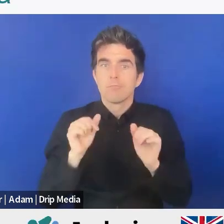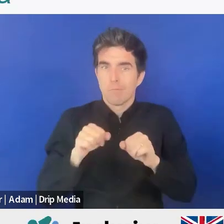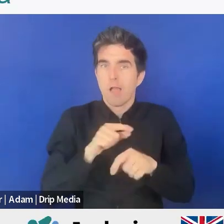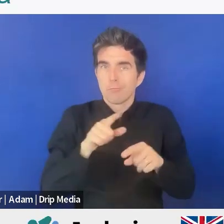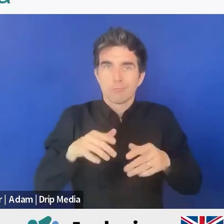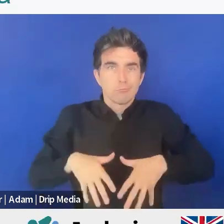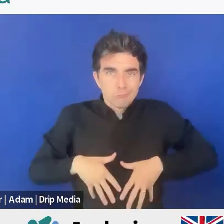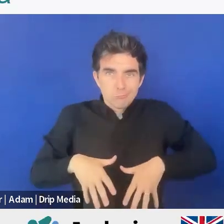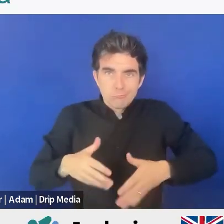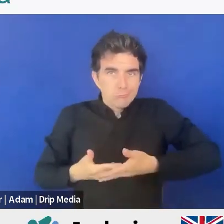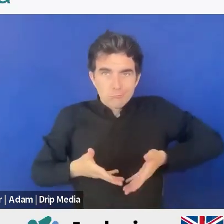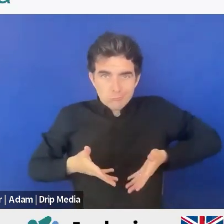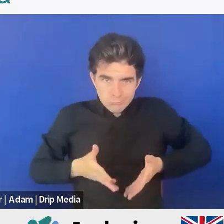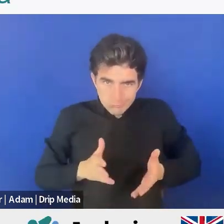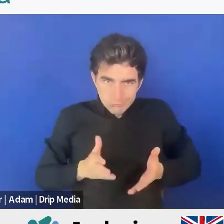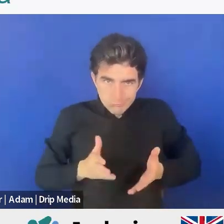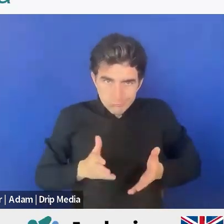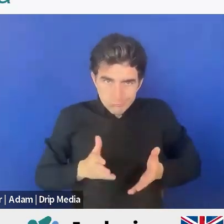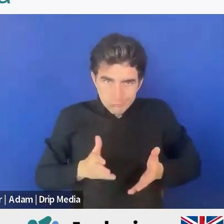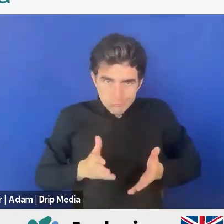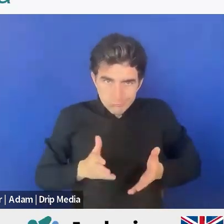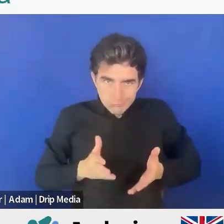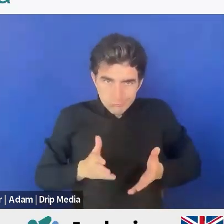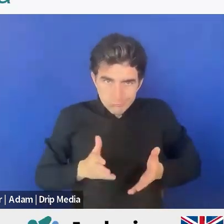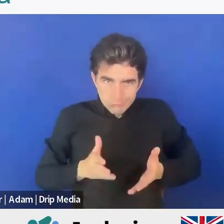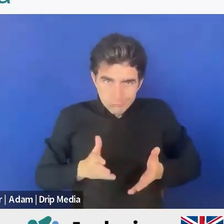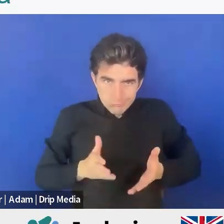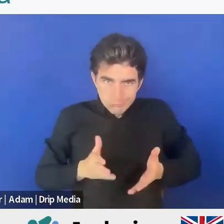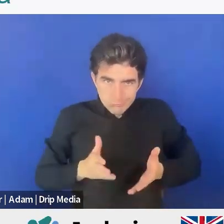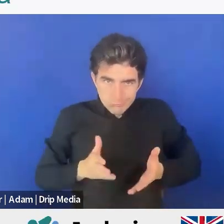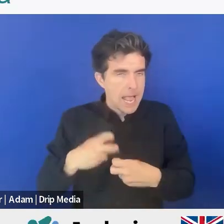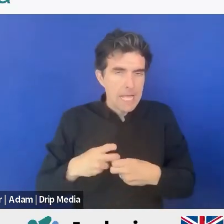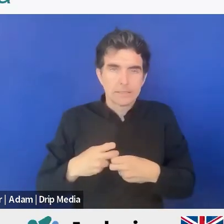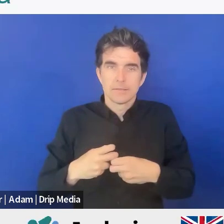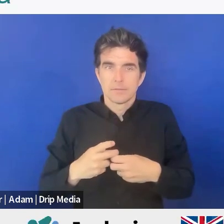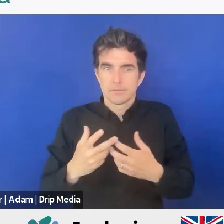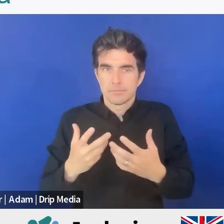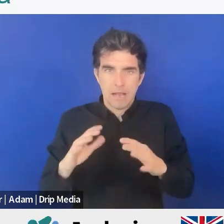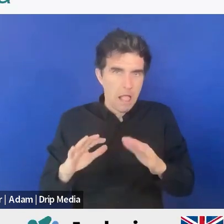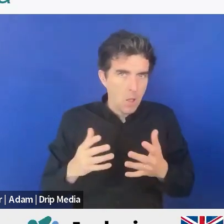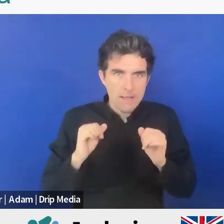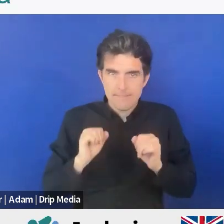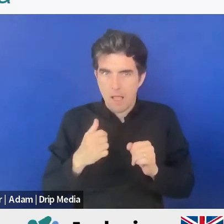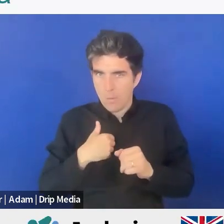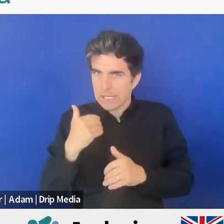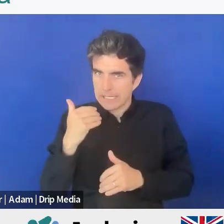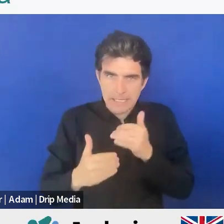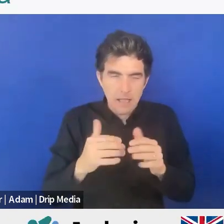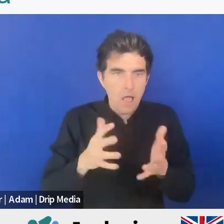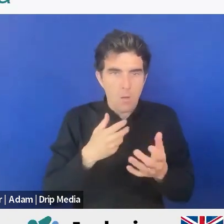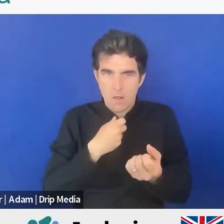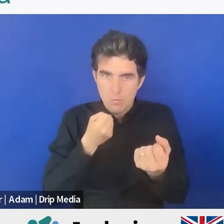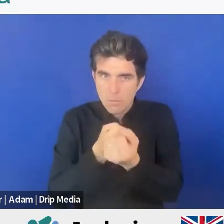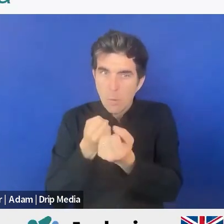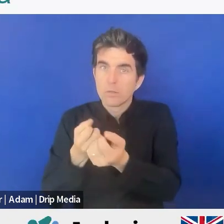where it can be hardest to make some of those sort of practical steps about supporting children with disabilities, and also doing the